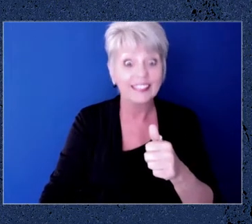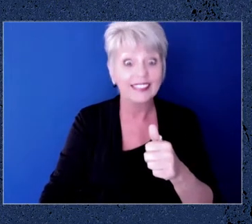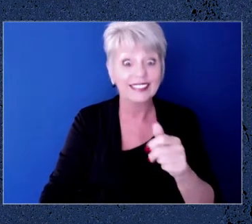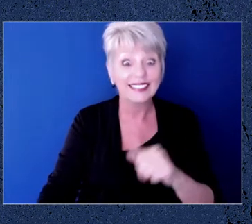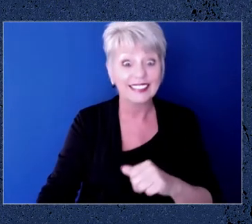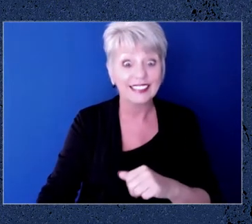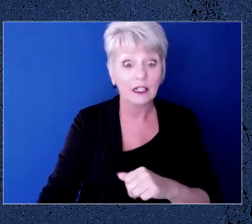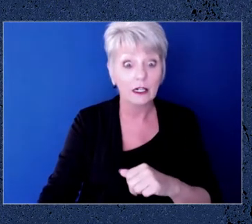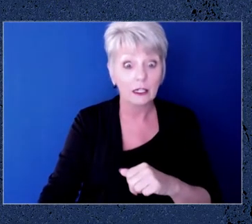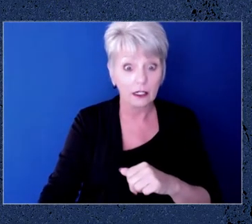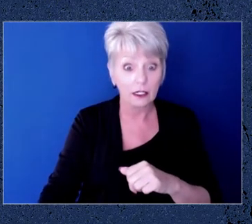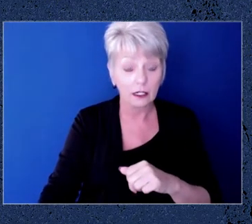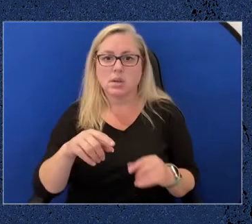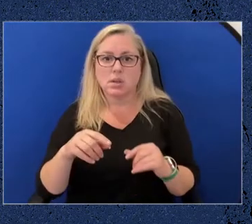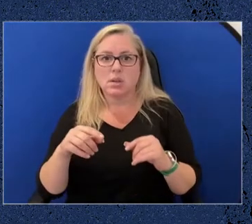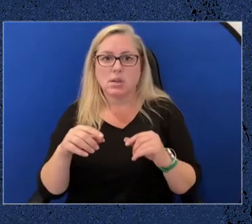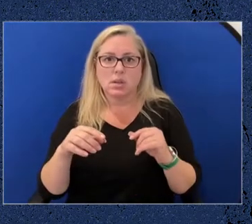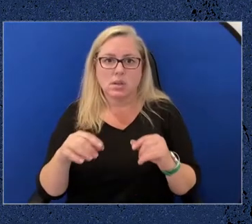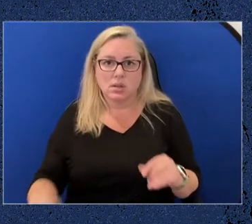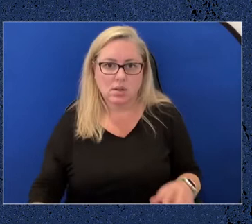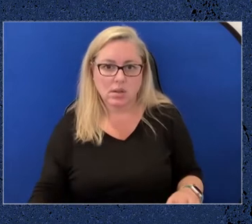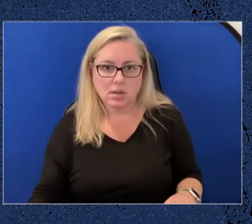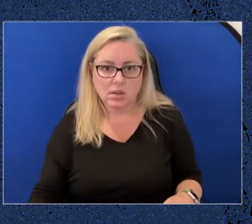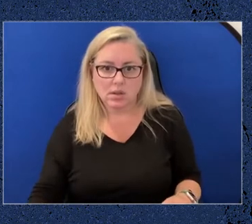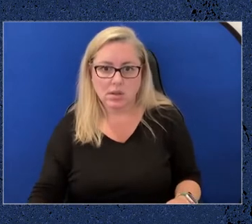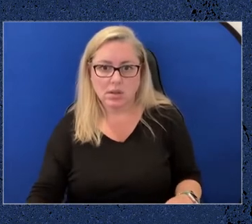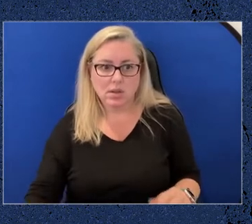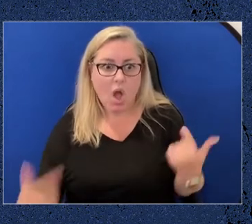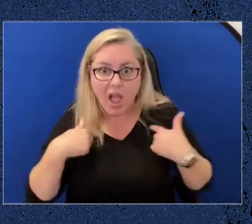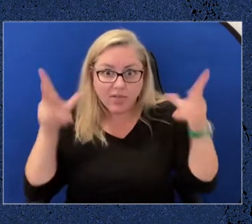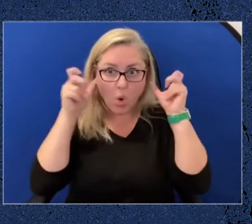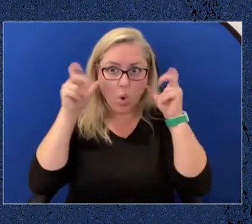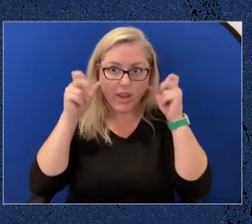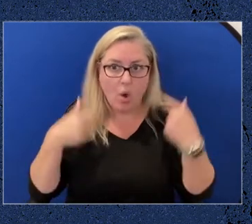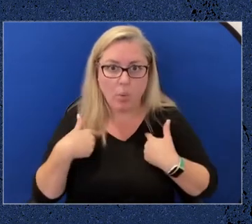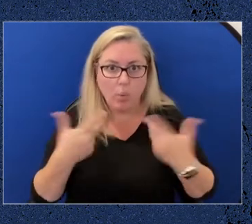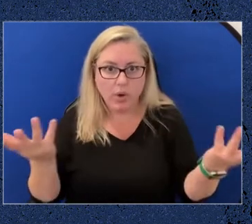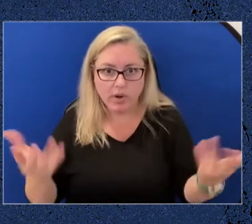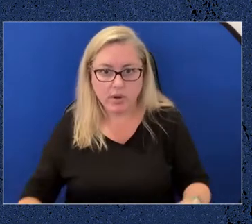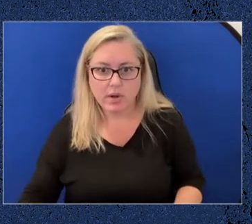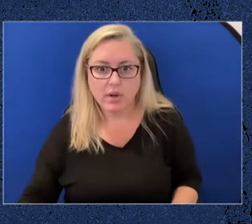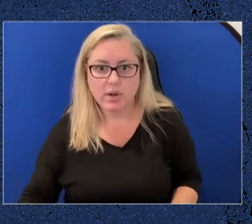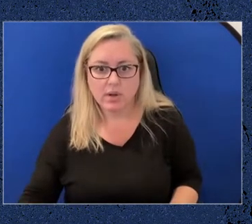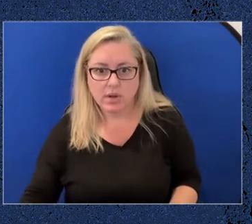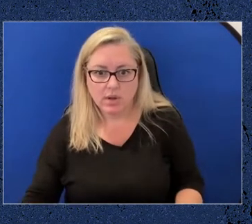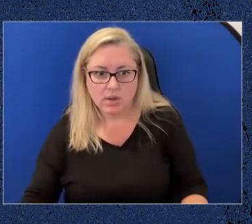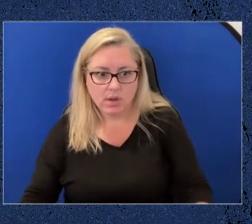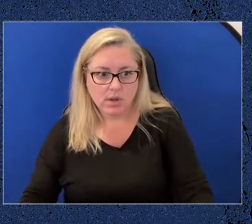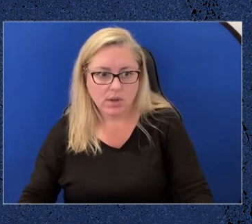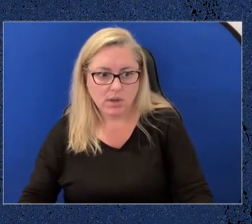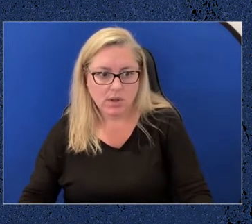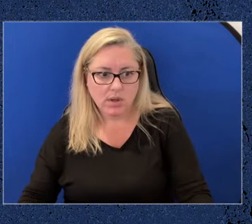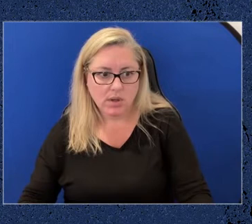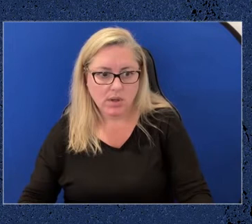and how science is trying to find its way back, I guess you could say, to that local, place-based, culturally-based,